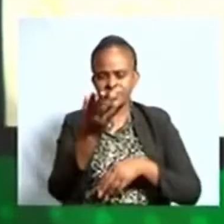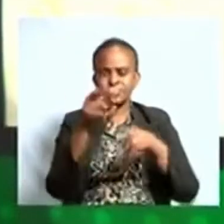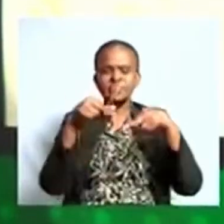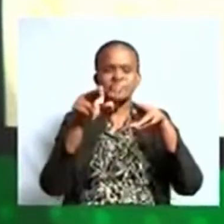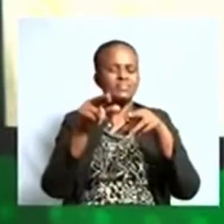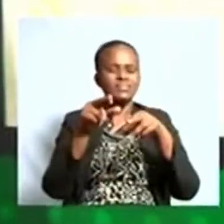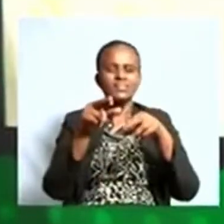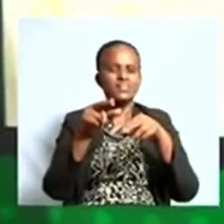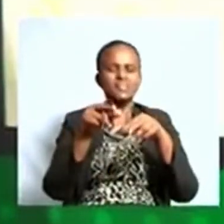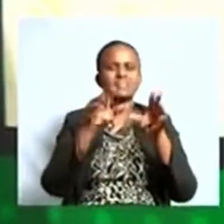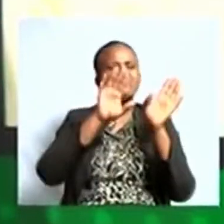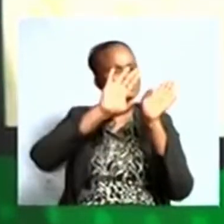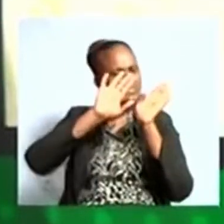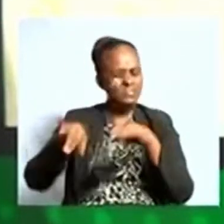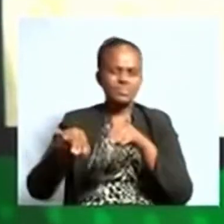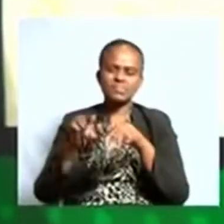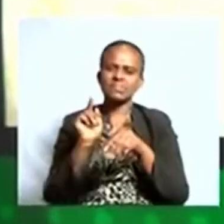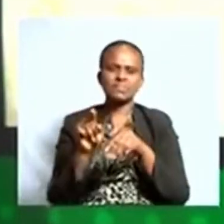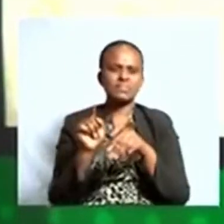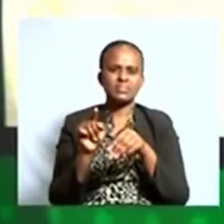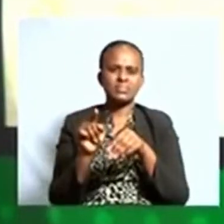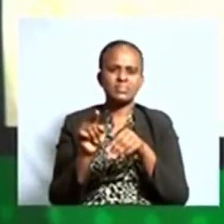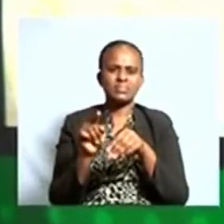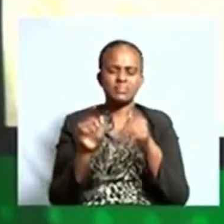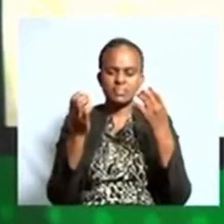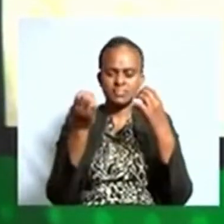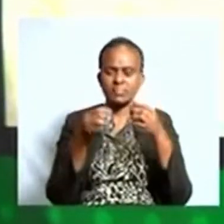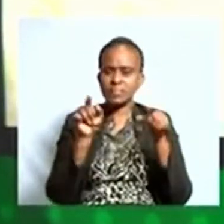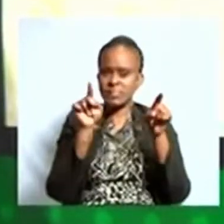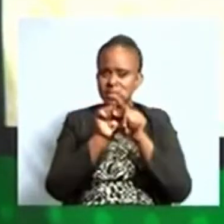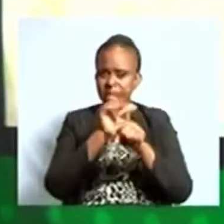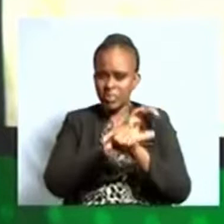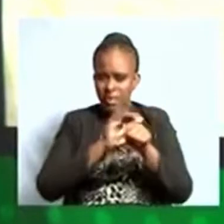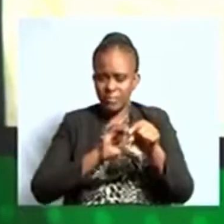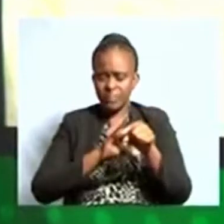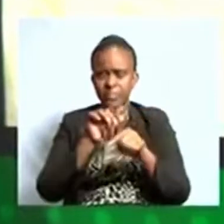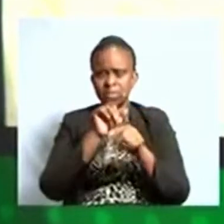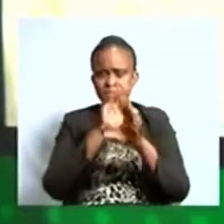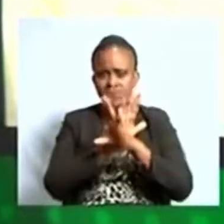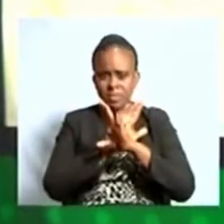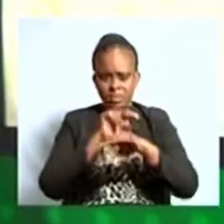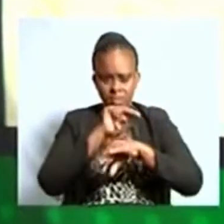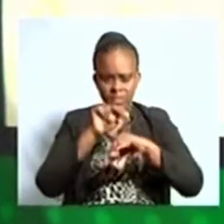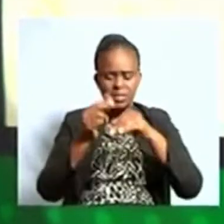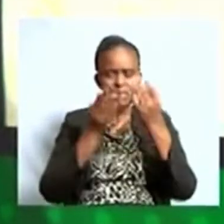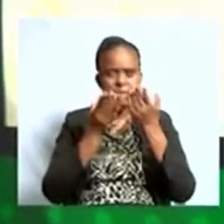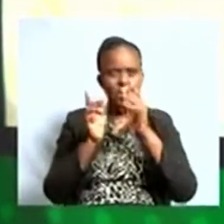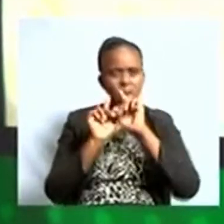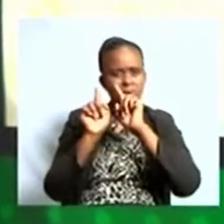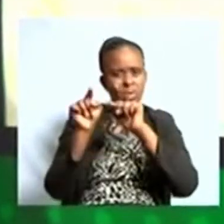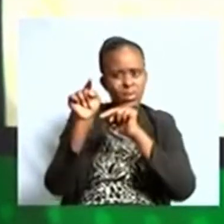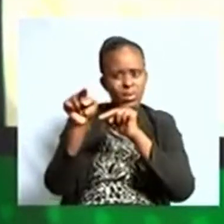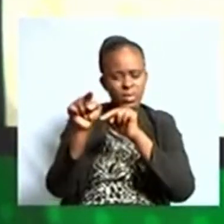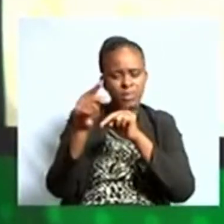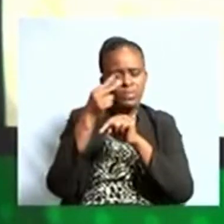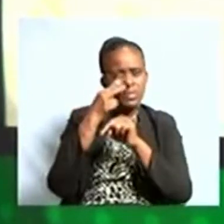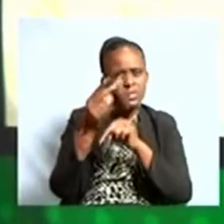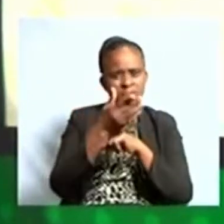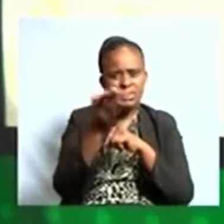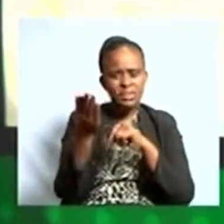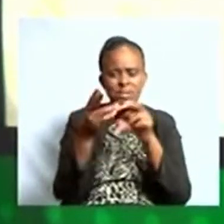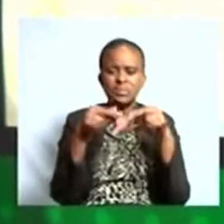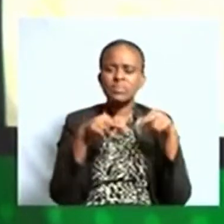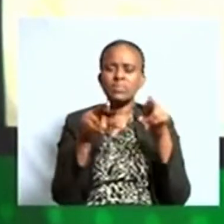literally were abandoned. And even the contractor, the ZNS officers, when they went in to see these